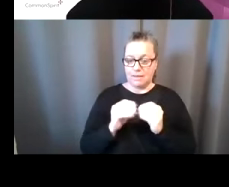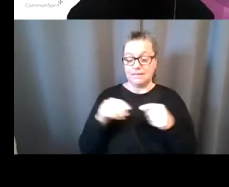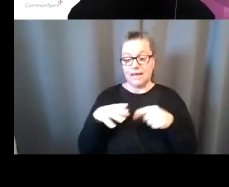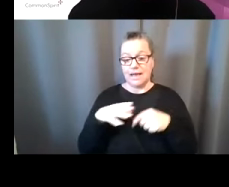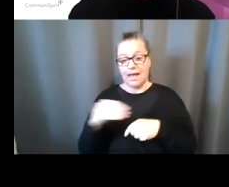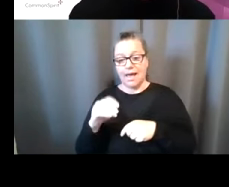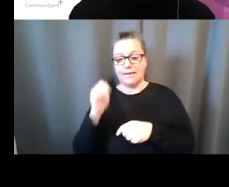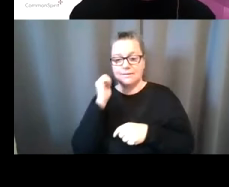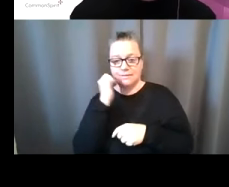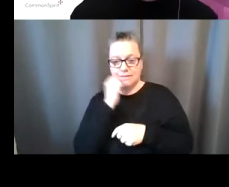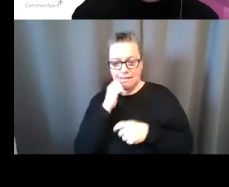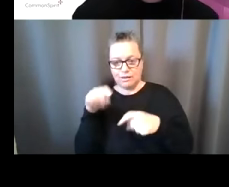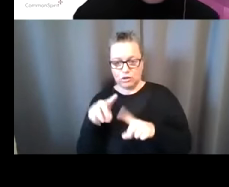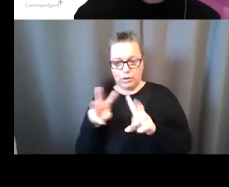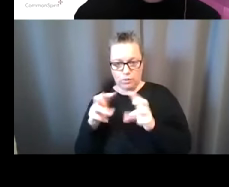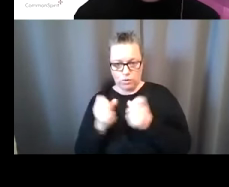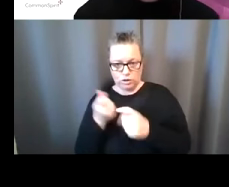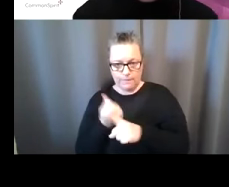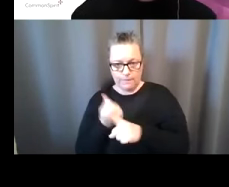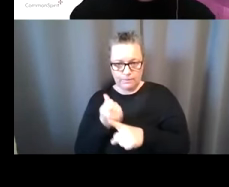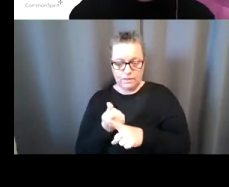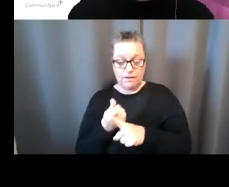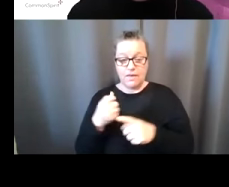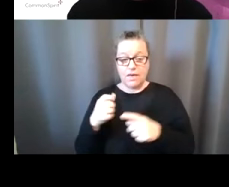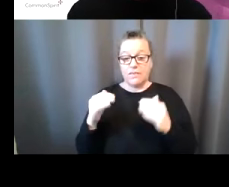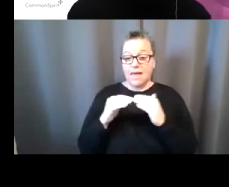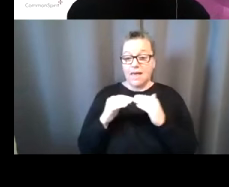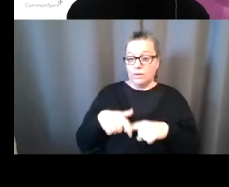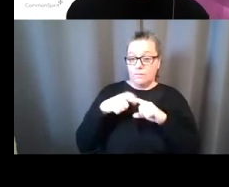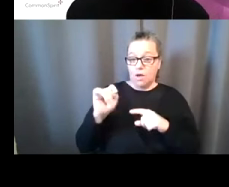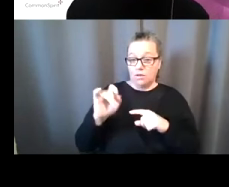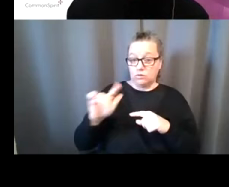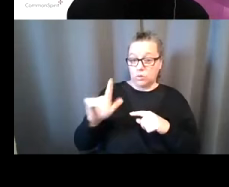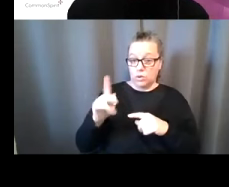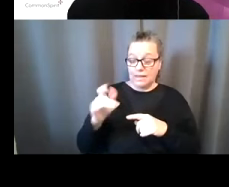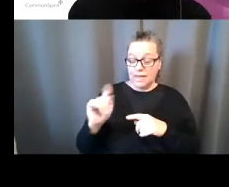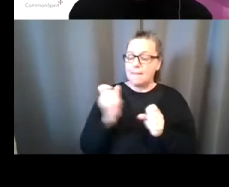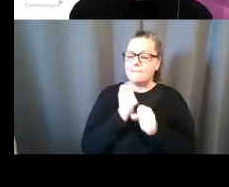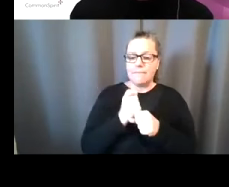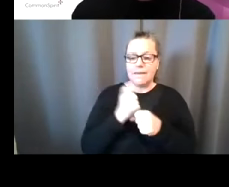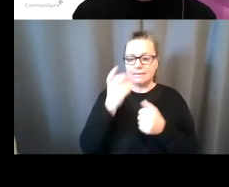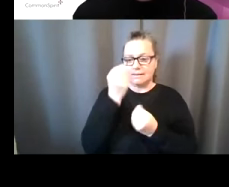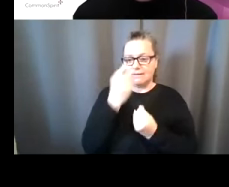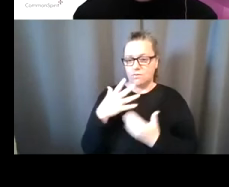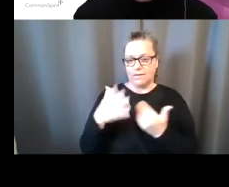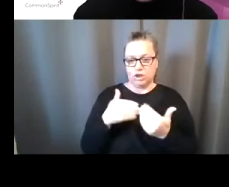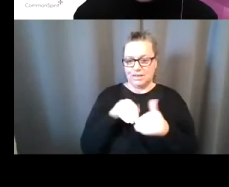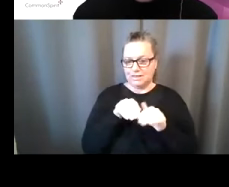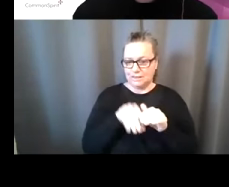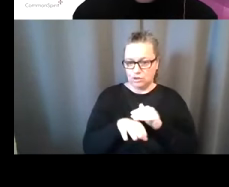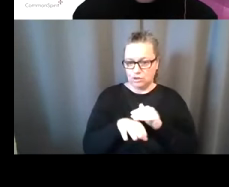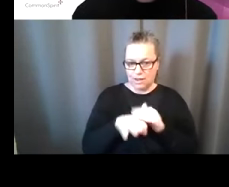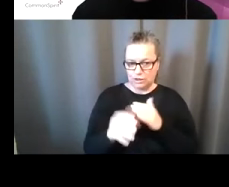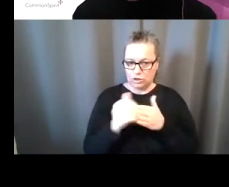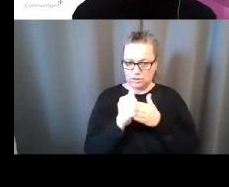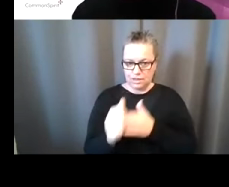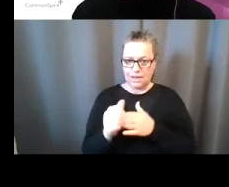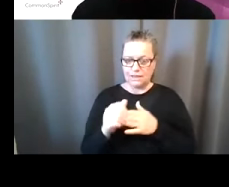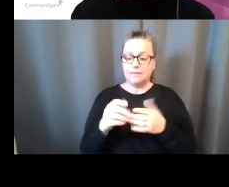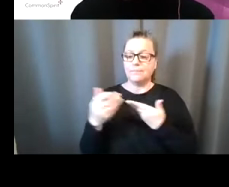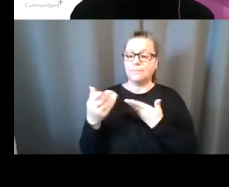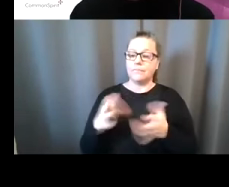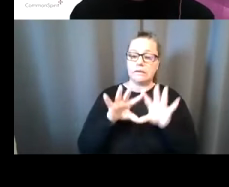workshops themselves. The equity pause toolkit makes information easy to access and guides the facilitator. It offers a whole array